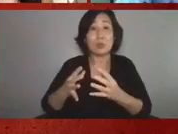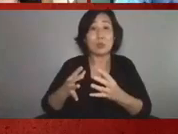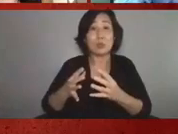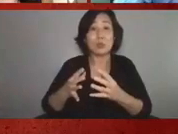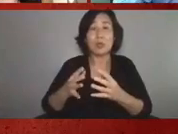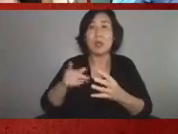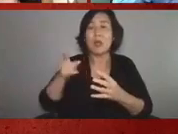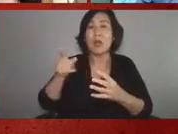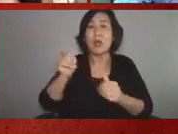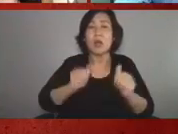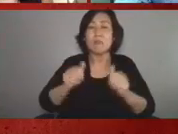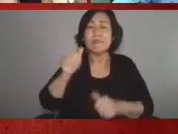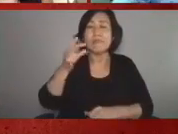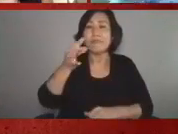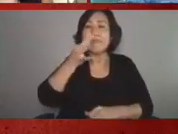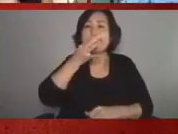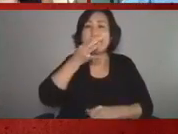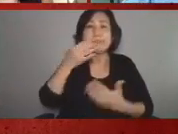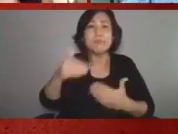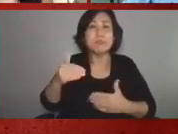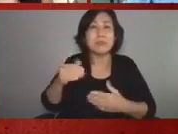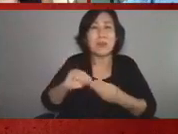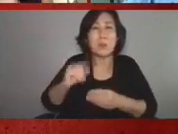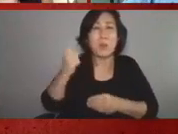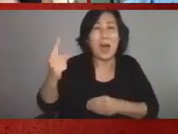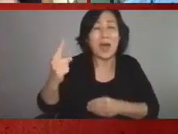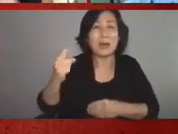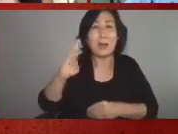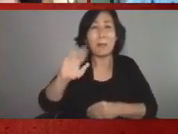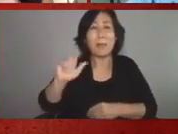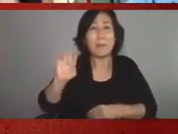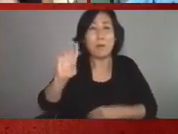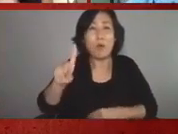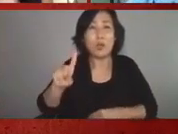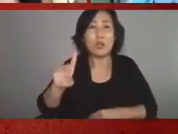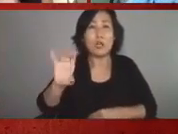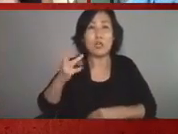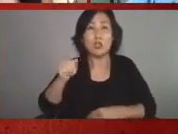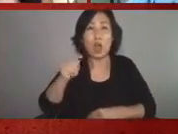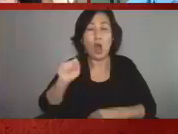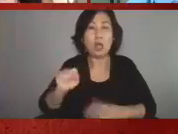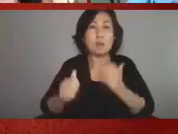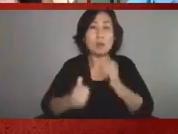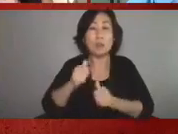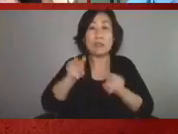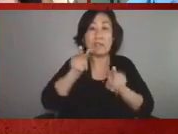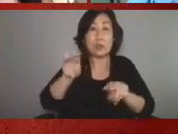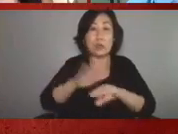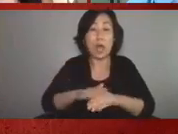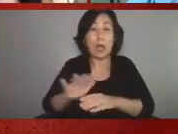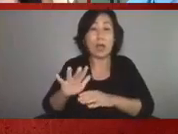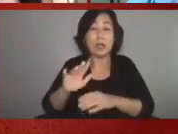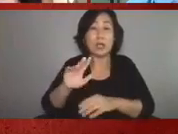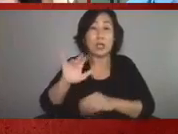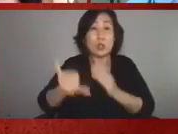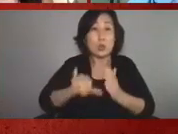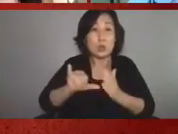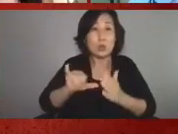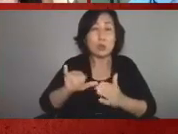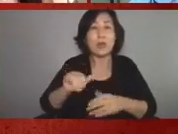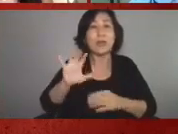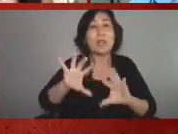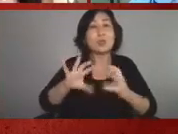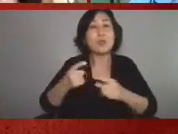performers have not been able to do. They debuted at #1 on the Billboard charts. It's like most views on YouTube for a music video. It's a group